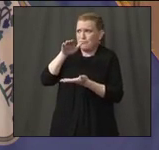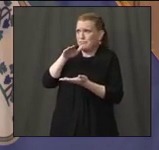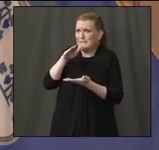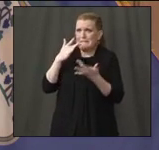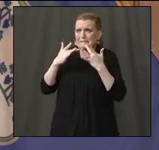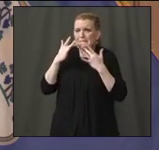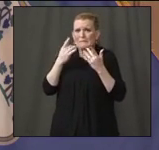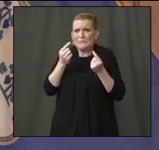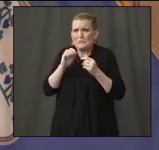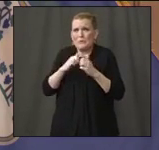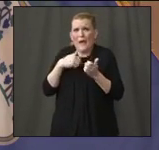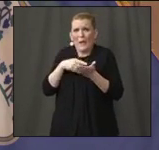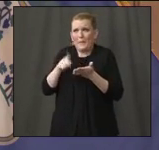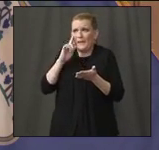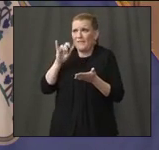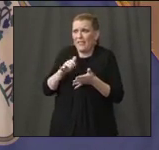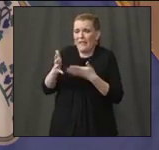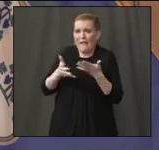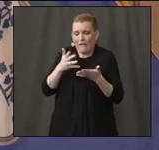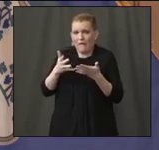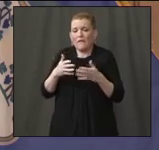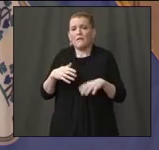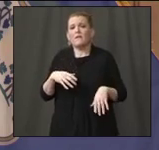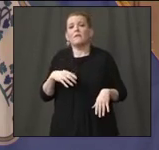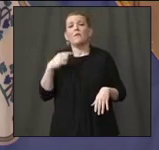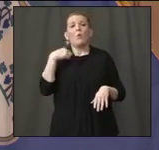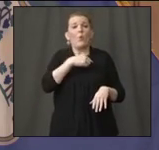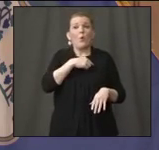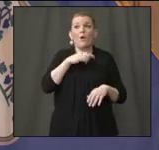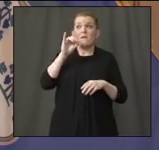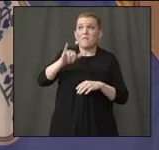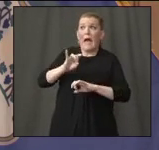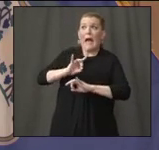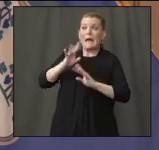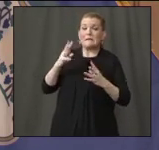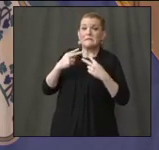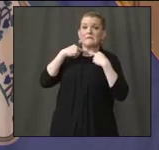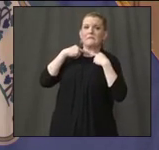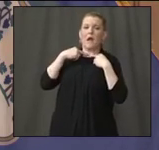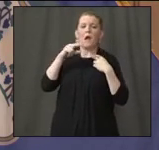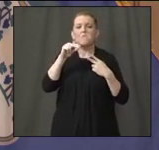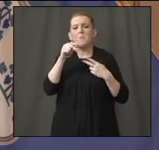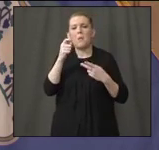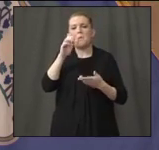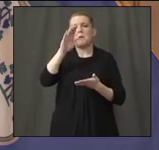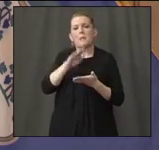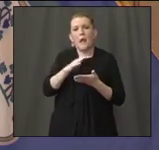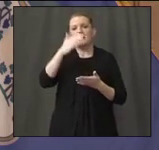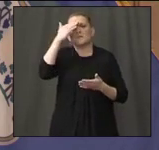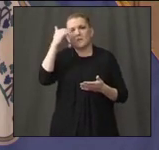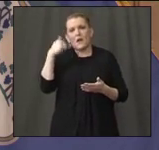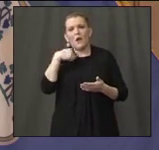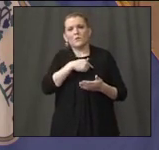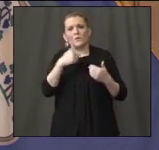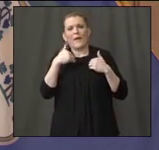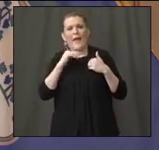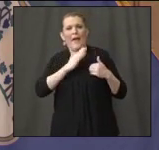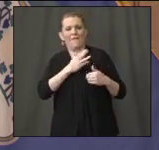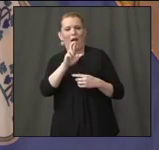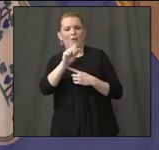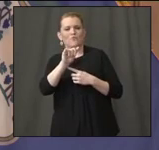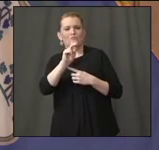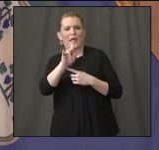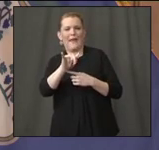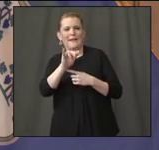thanks to a strong cash position, thanks to people being relatively conservative in our budgeting, we're in good shape, I believe, through